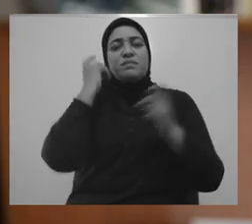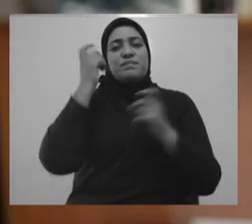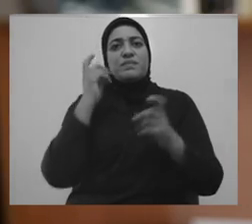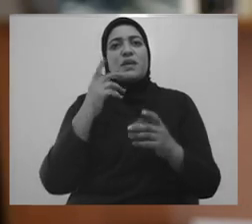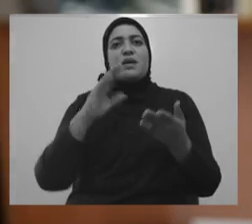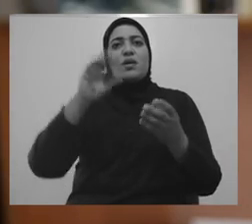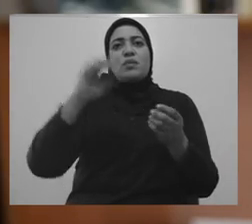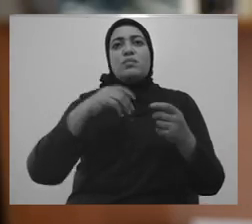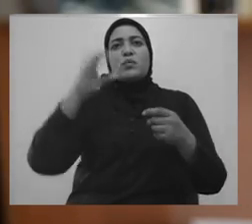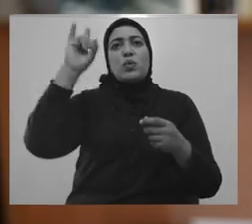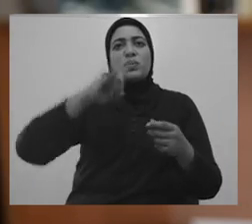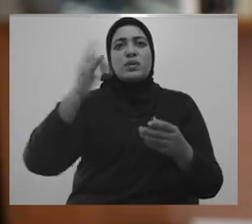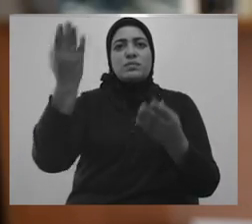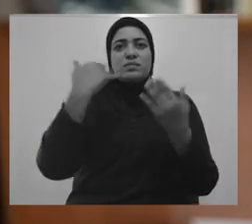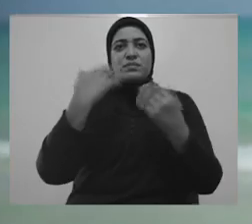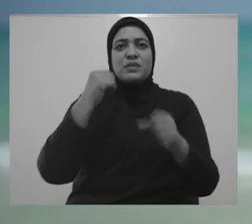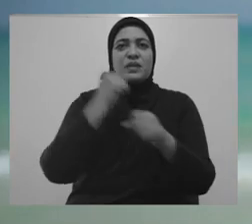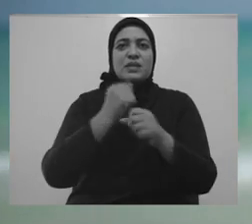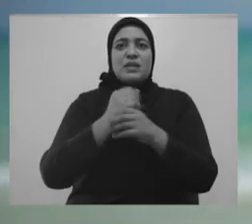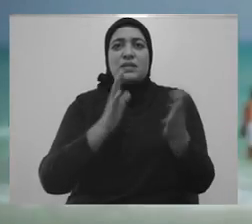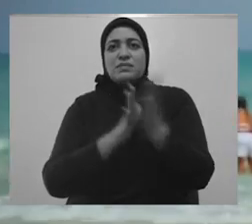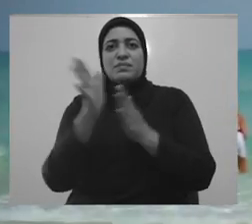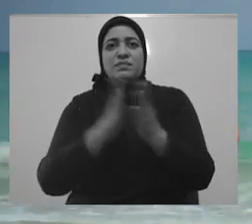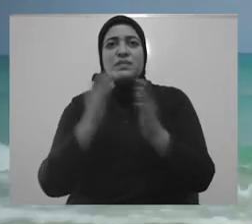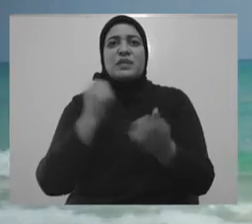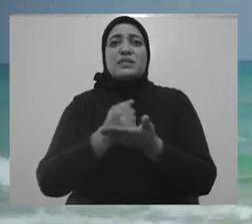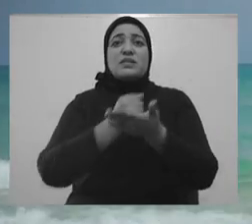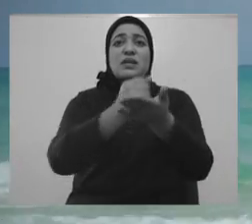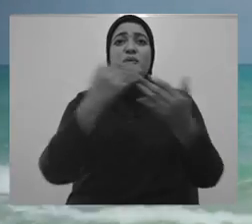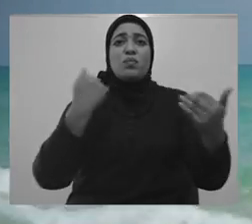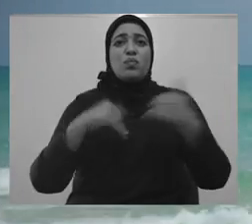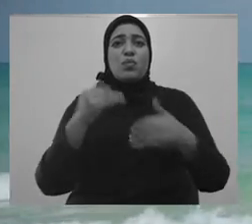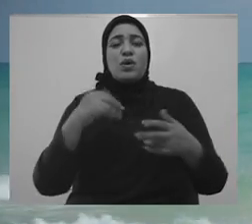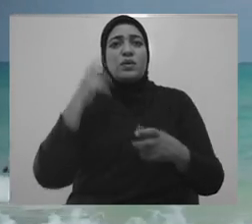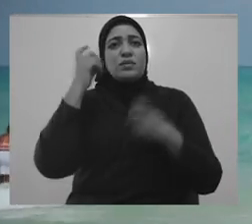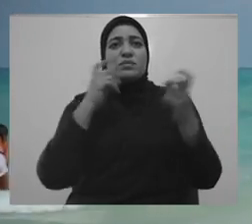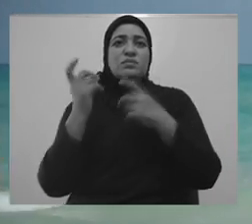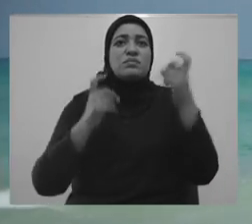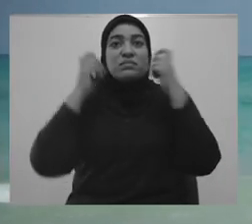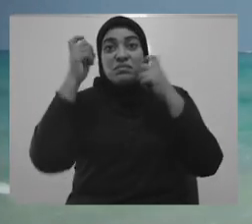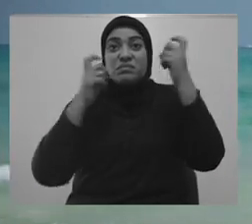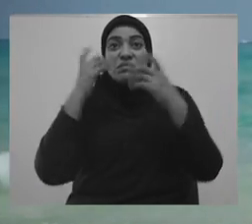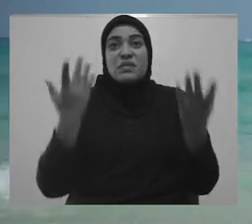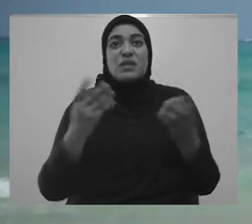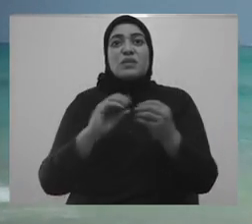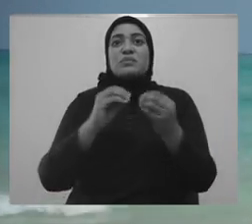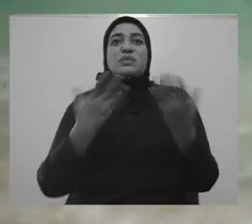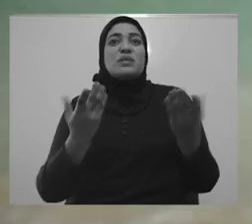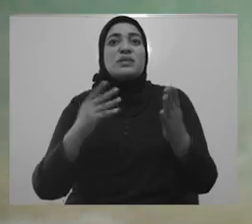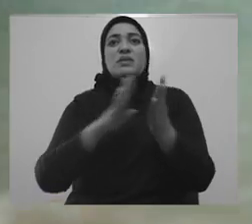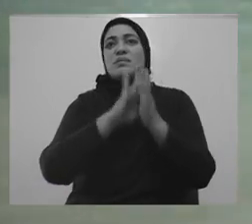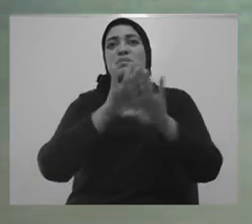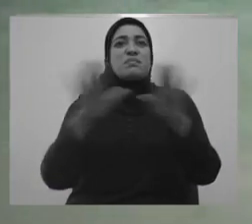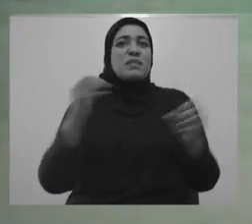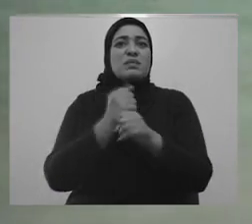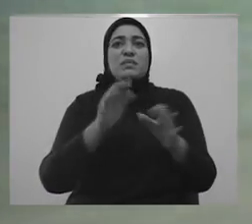have done an excellent work. They were very motivated. They were proud to say, especially Khaled, were proud to say that, with 100 binomes, they were